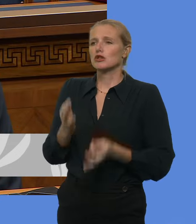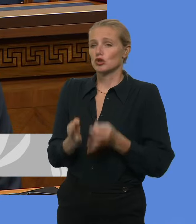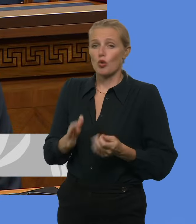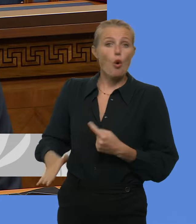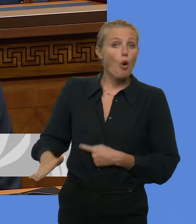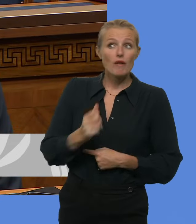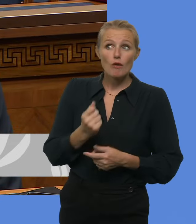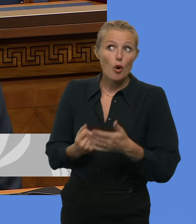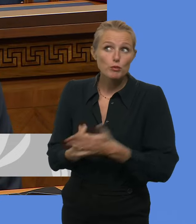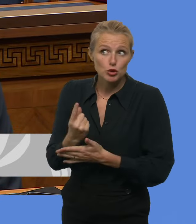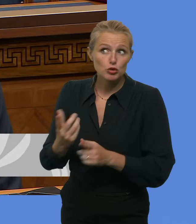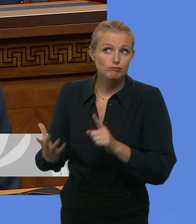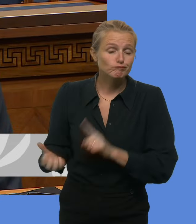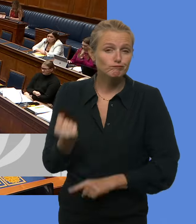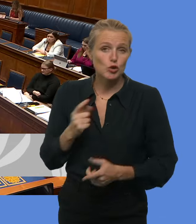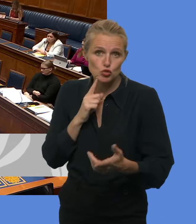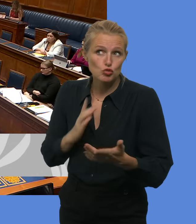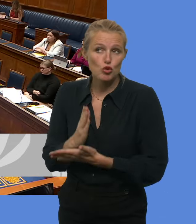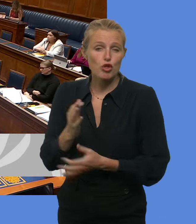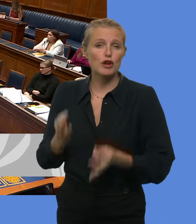and justice. Claire Sugden.